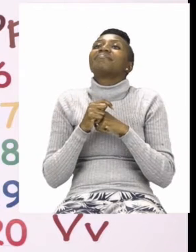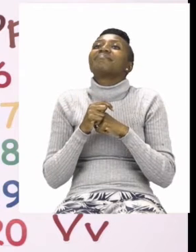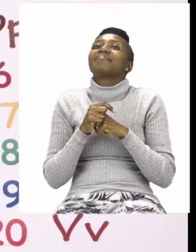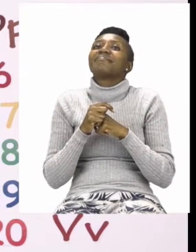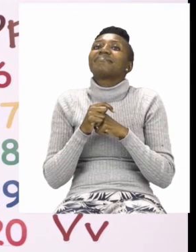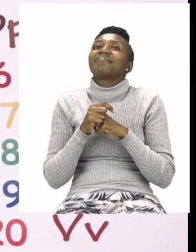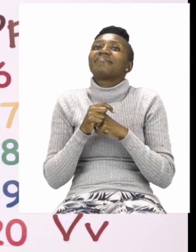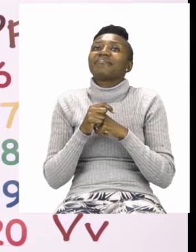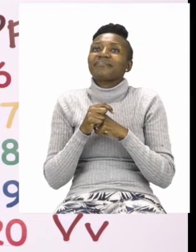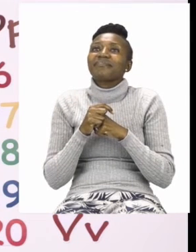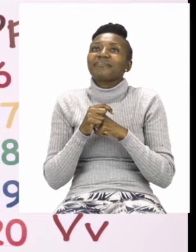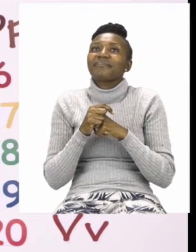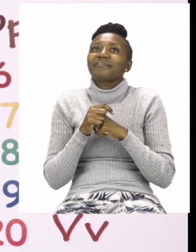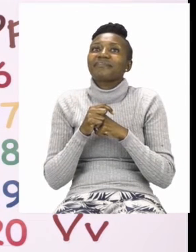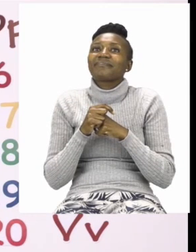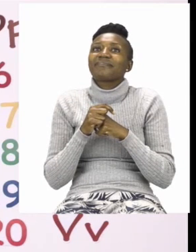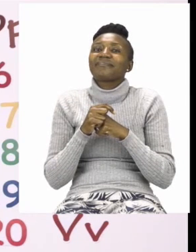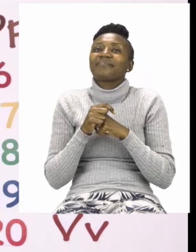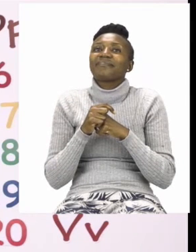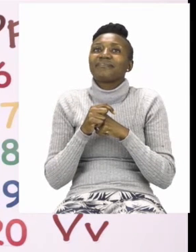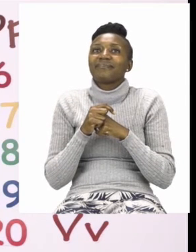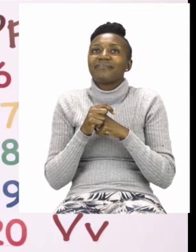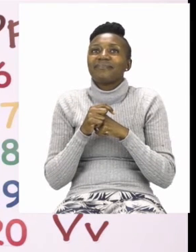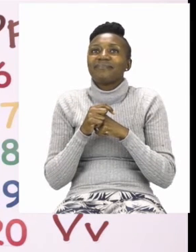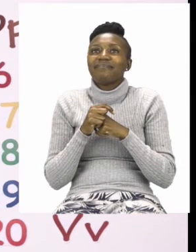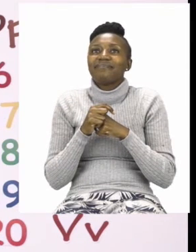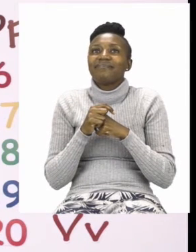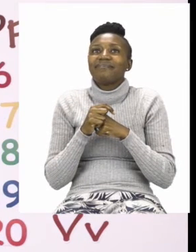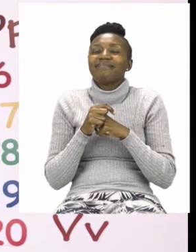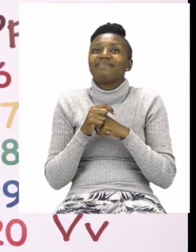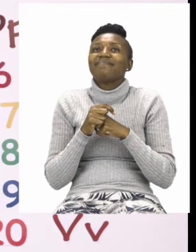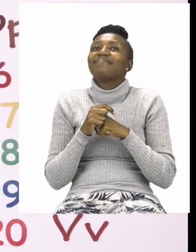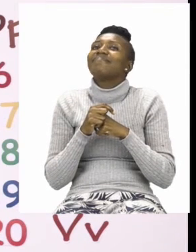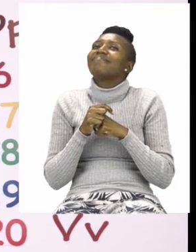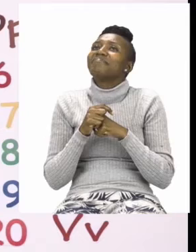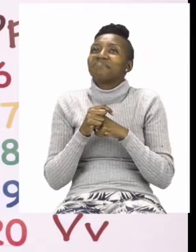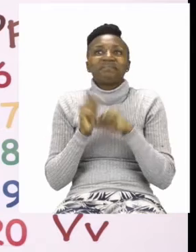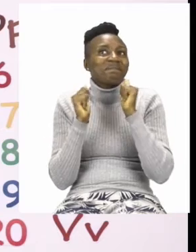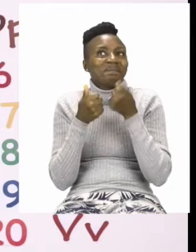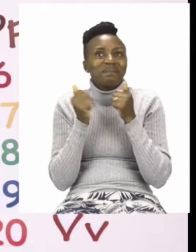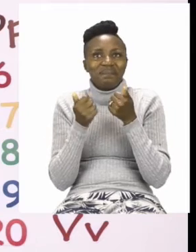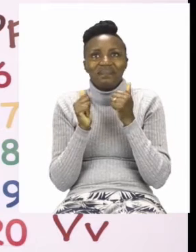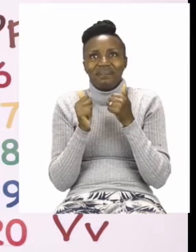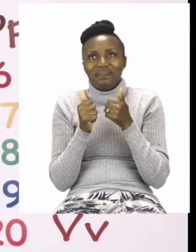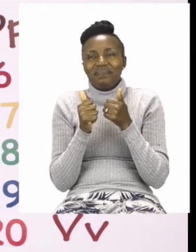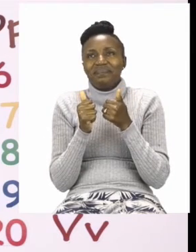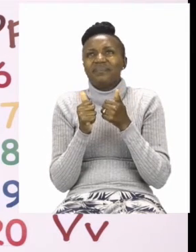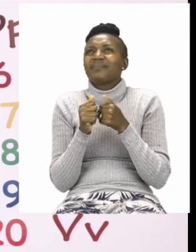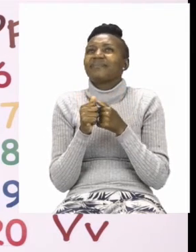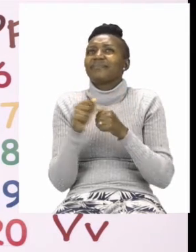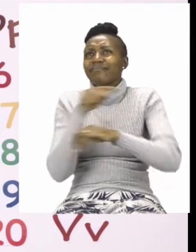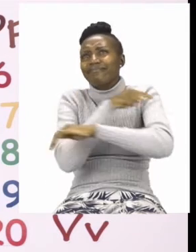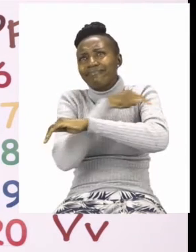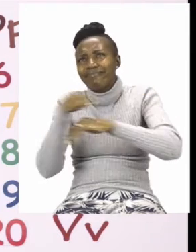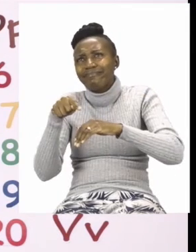let's say ruler. Ruler. Well done. Now, ruler is used